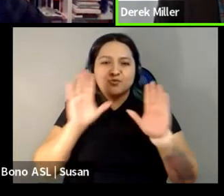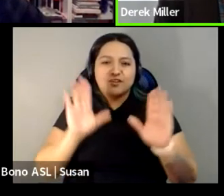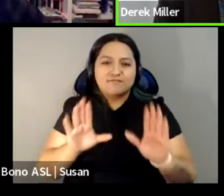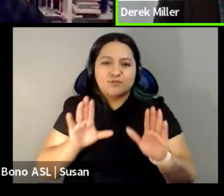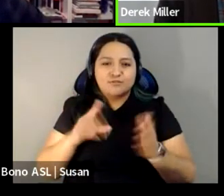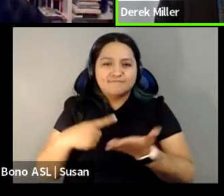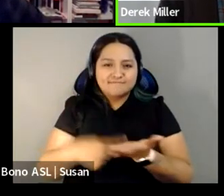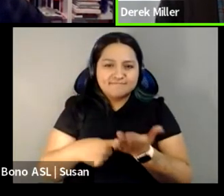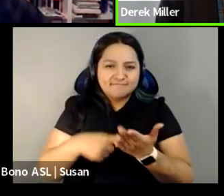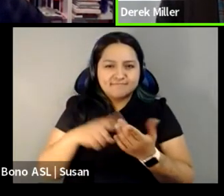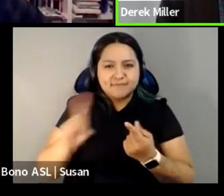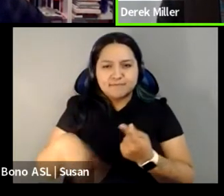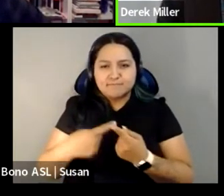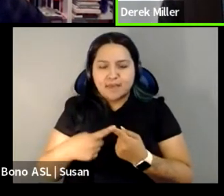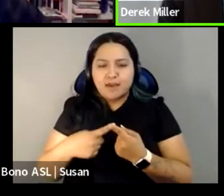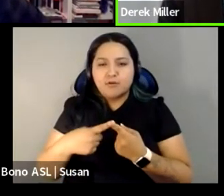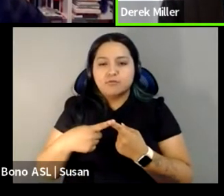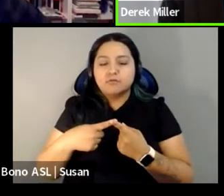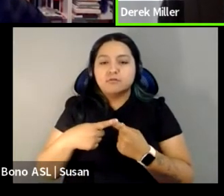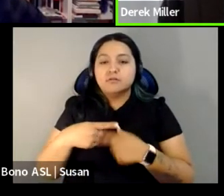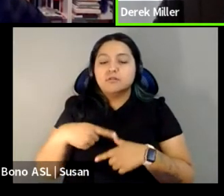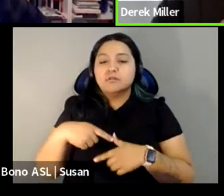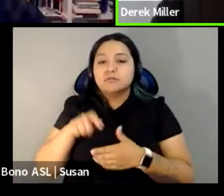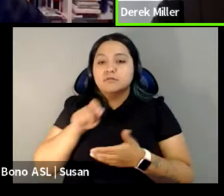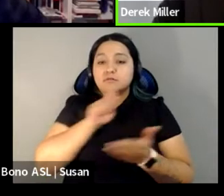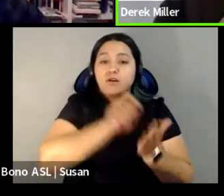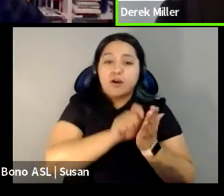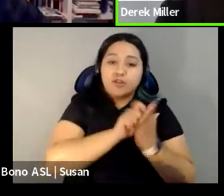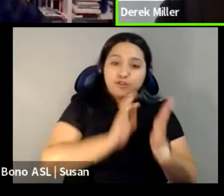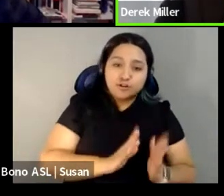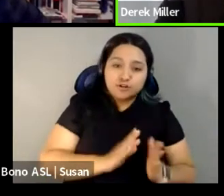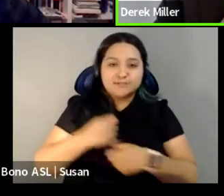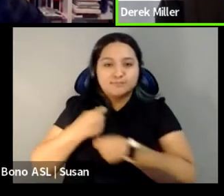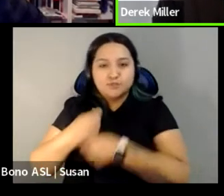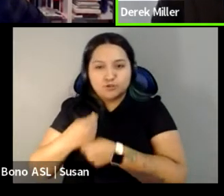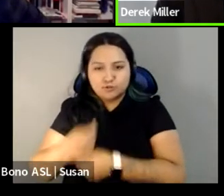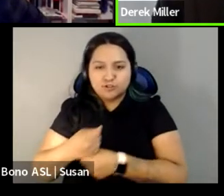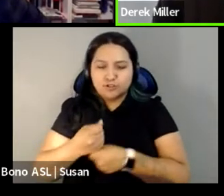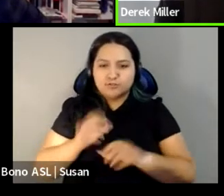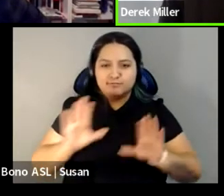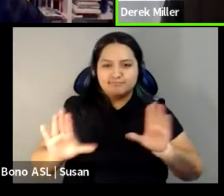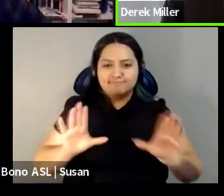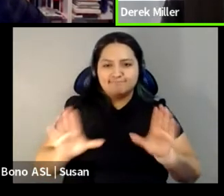the authors and the producers' artistic authority, which is going to become the key to part two.